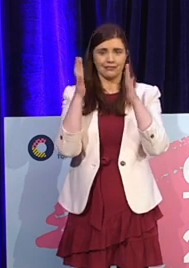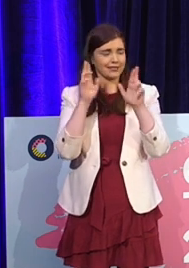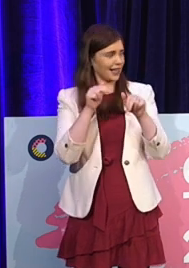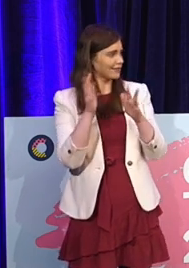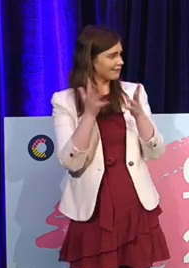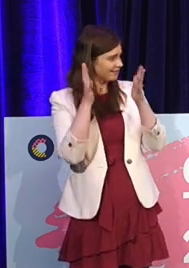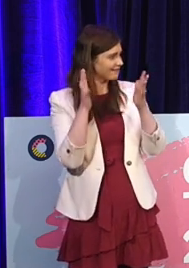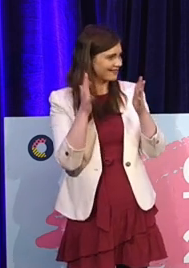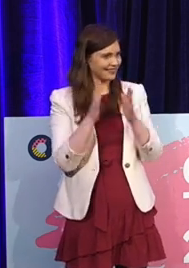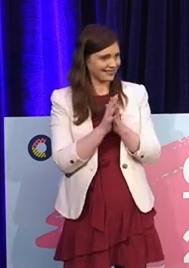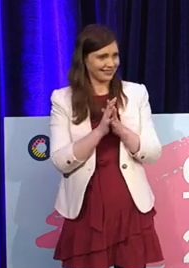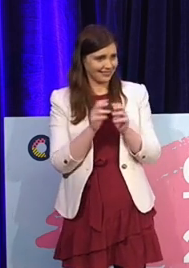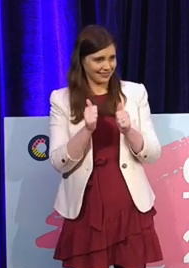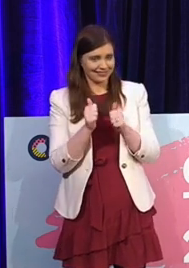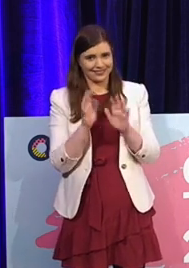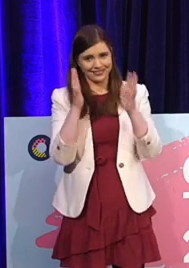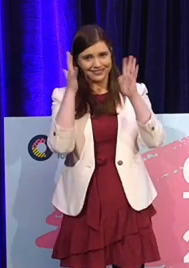was...